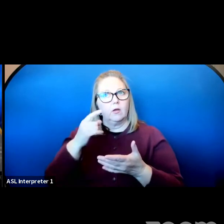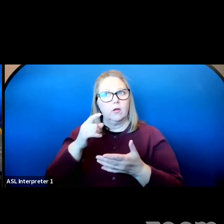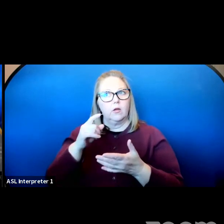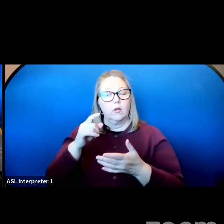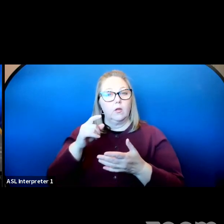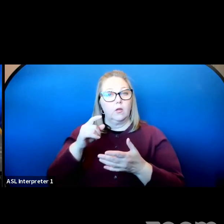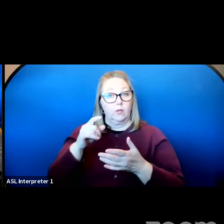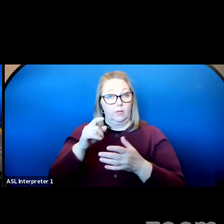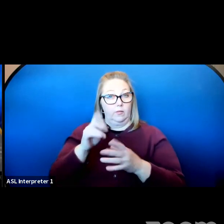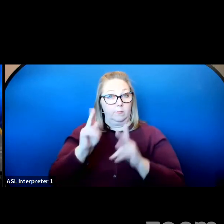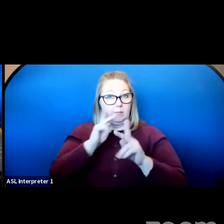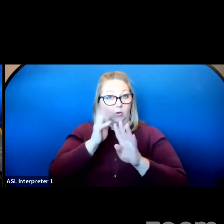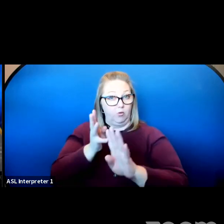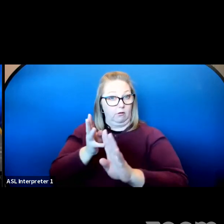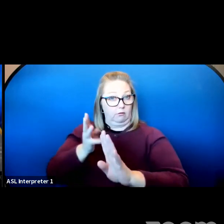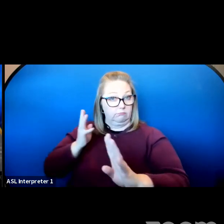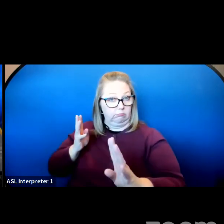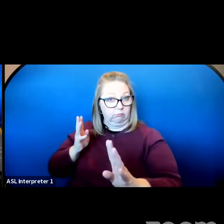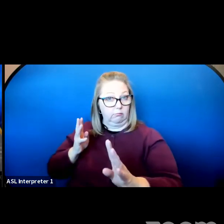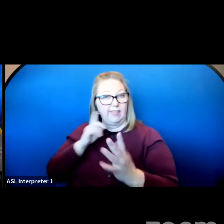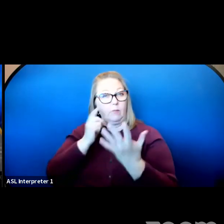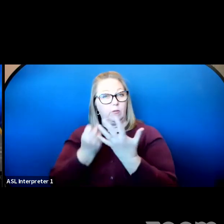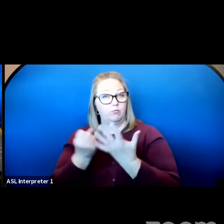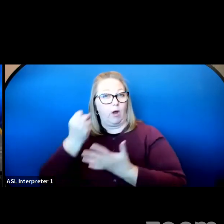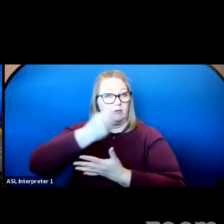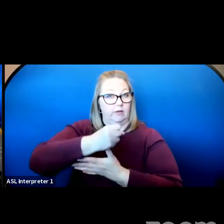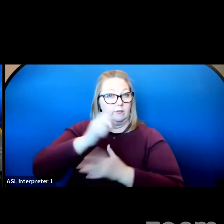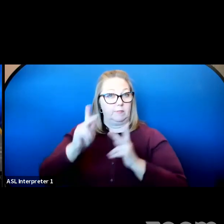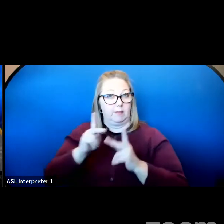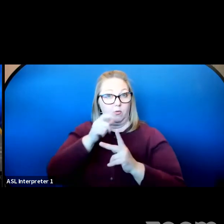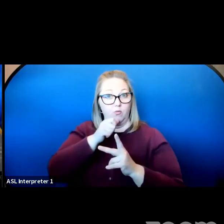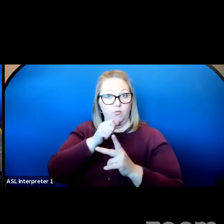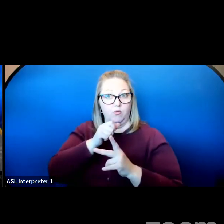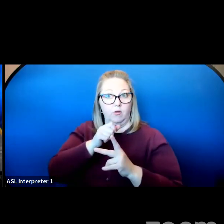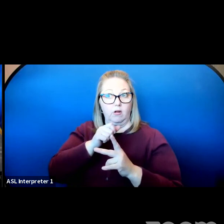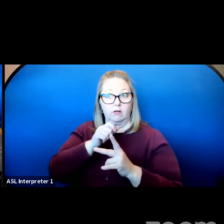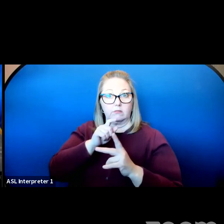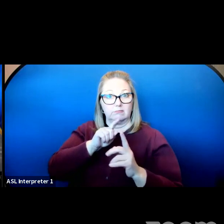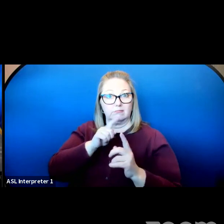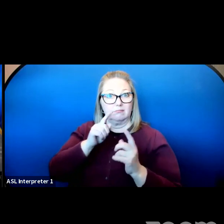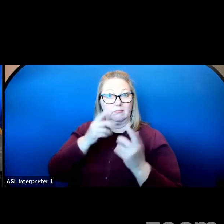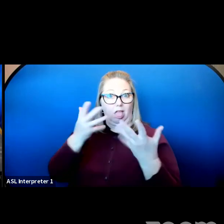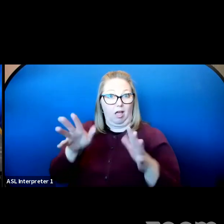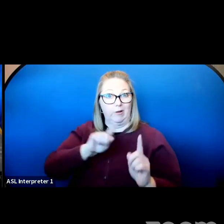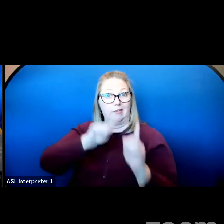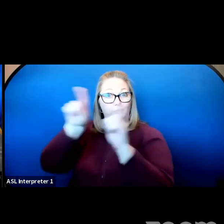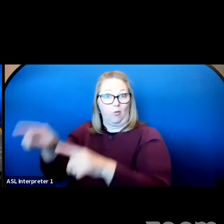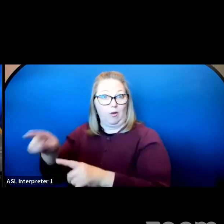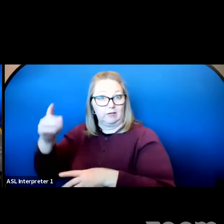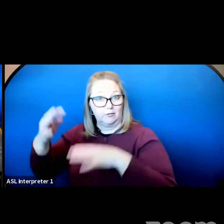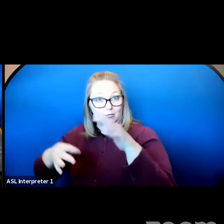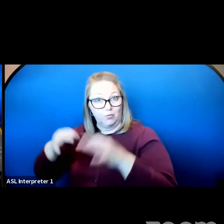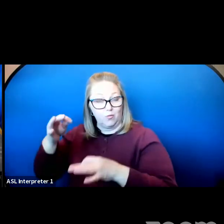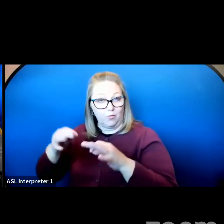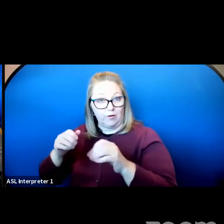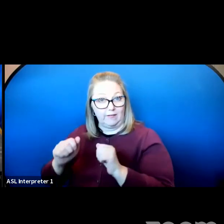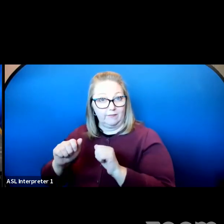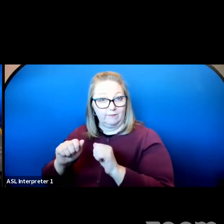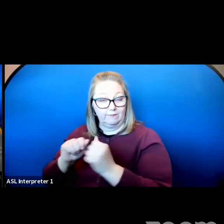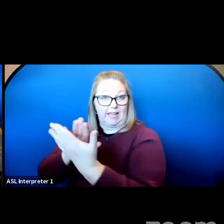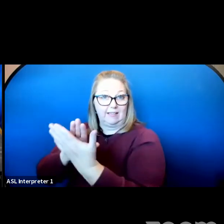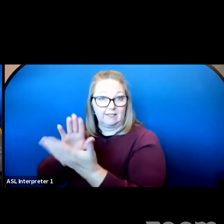the evictions currently in the system. Is there an estimate or a number as to how many people in Nevada are currently facing